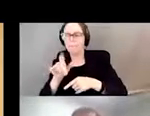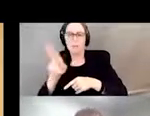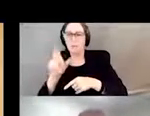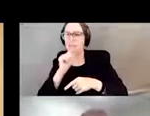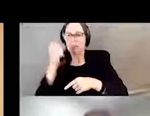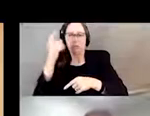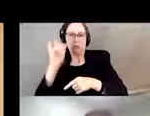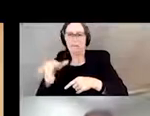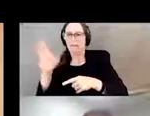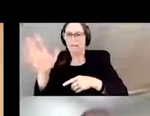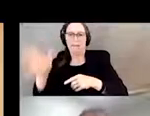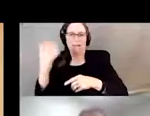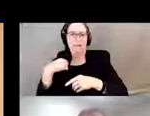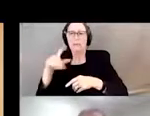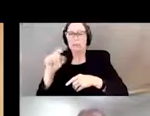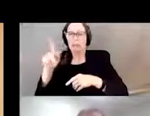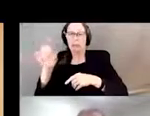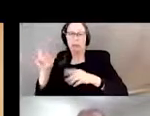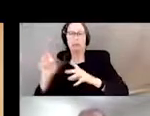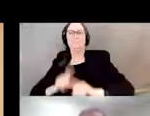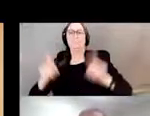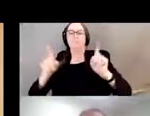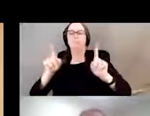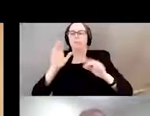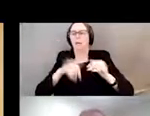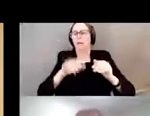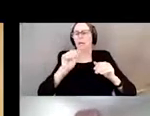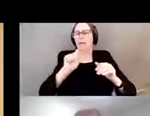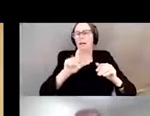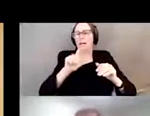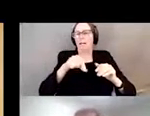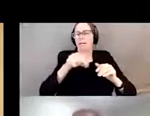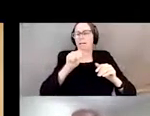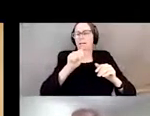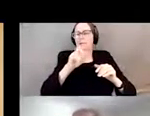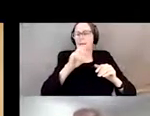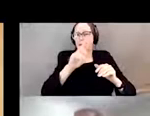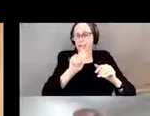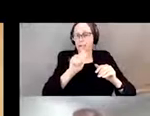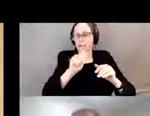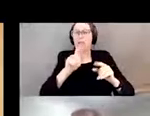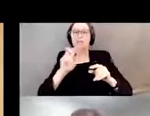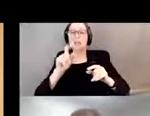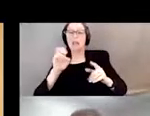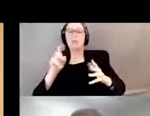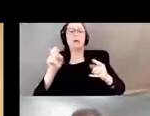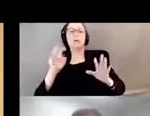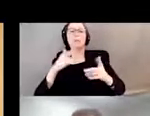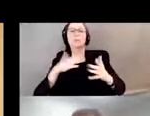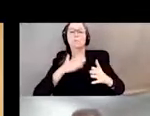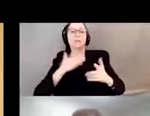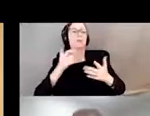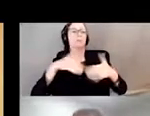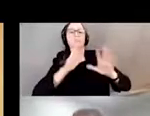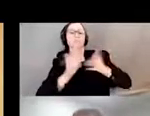afterwards. The Taliban is completely different than Al-Qaeda. The Taliban was willing to give up Al-Qaeda, but it was denied that